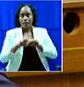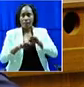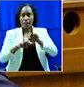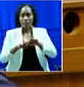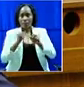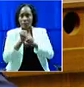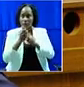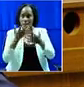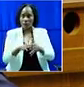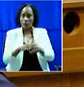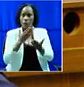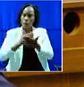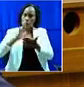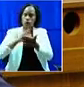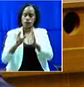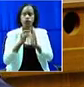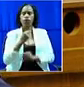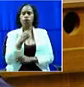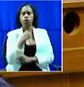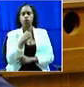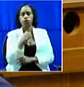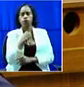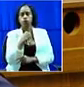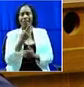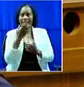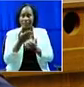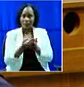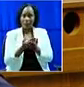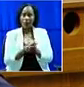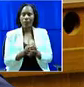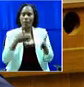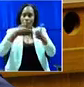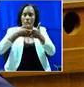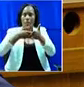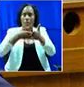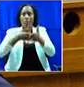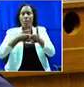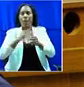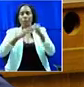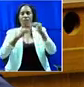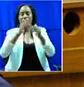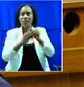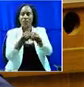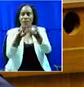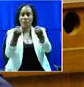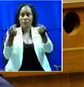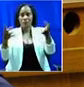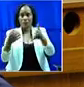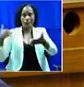constraints that have over time hampered infrastructure delivery over a number of